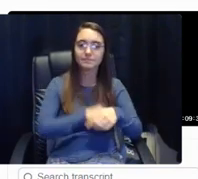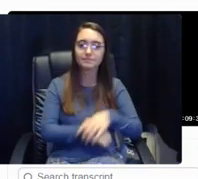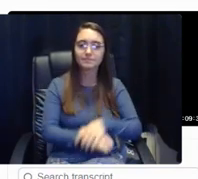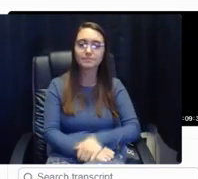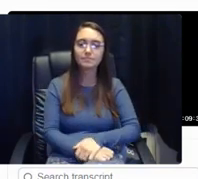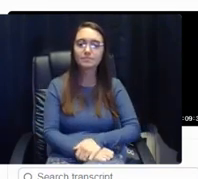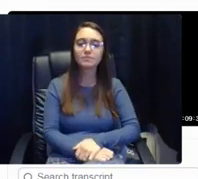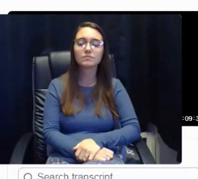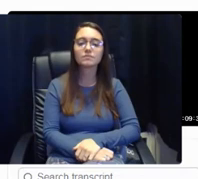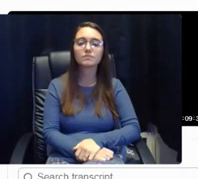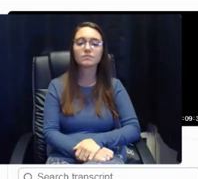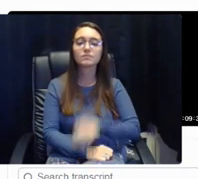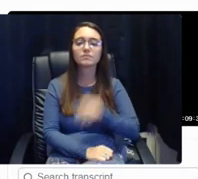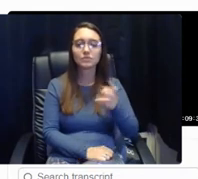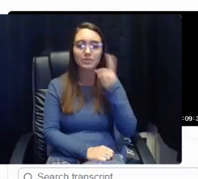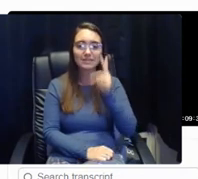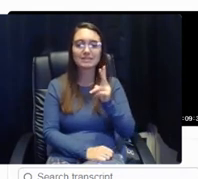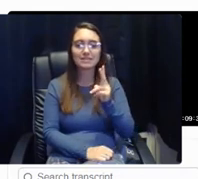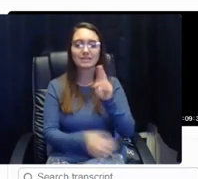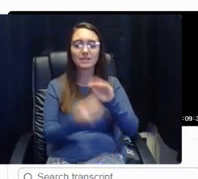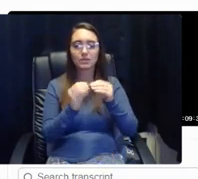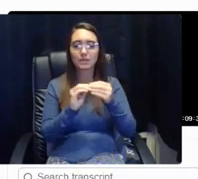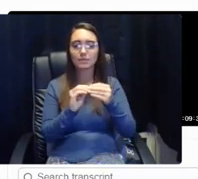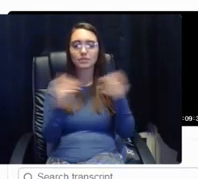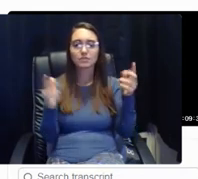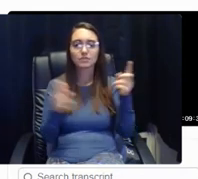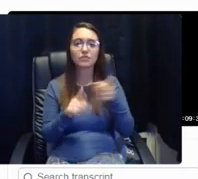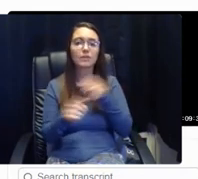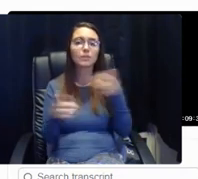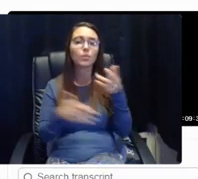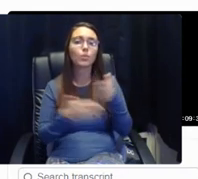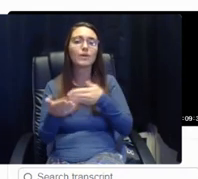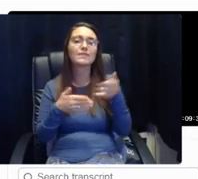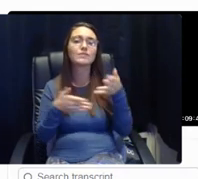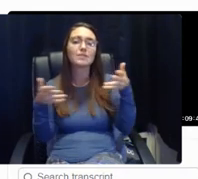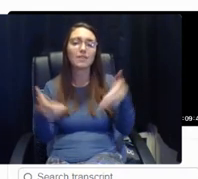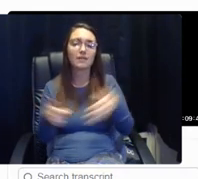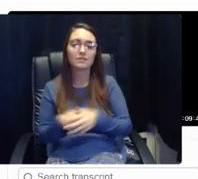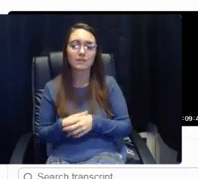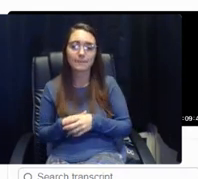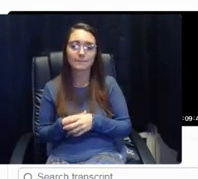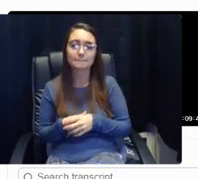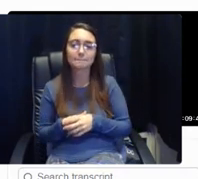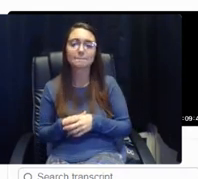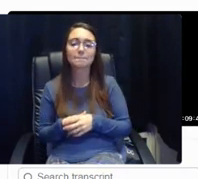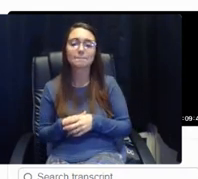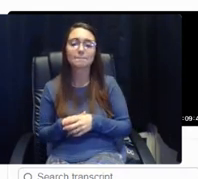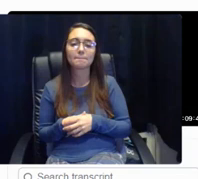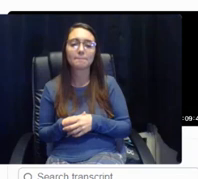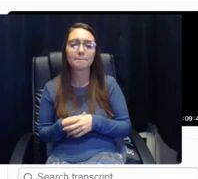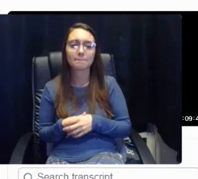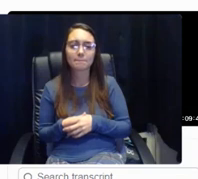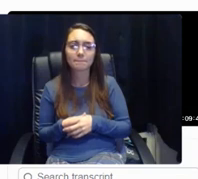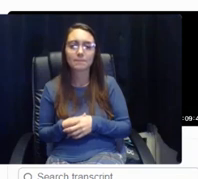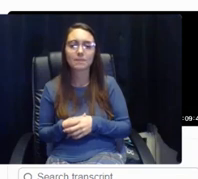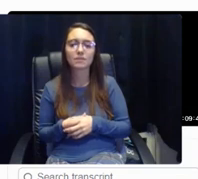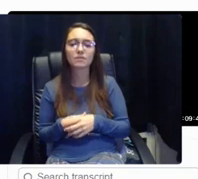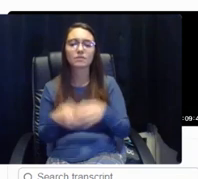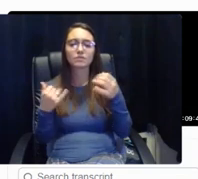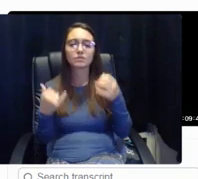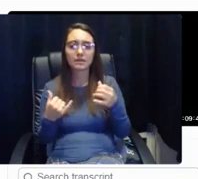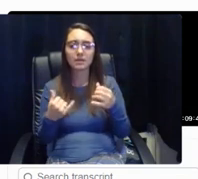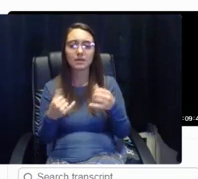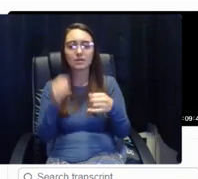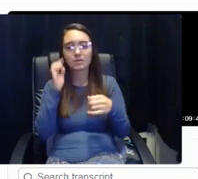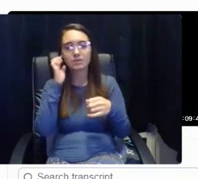you can find a Syrian 4 easily, whatever left over here. So now you switch from ion 2 and